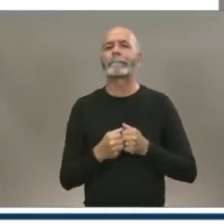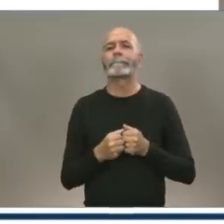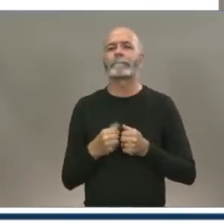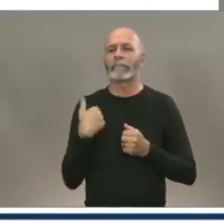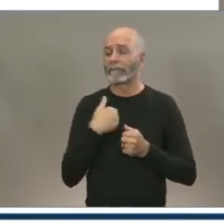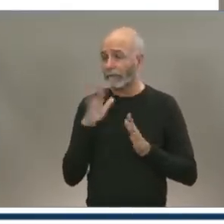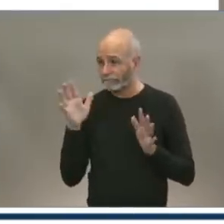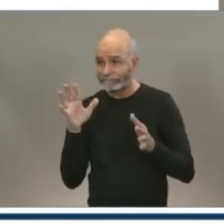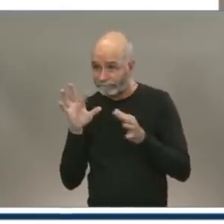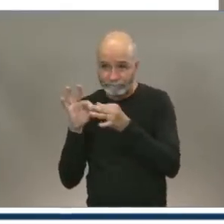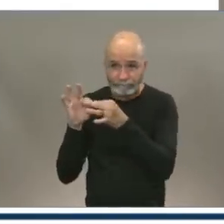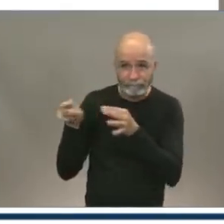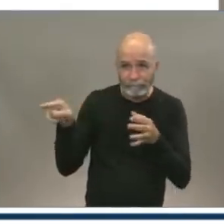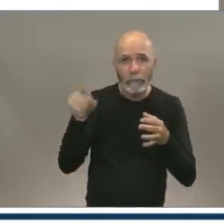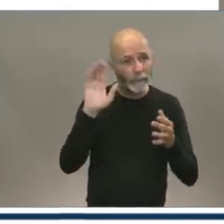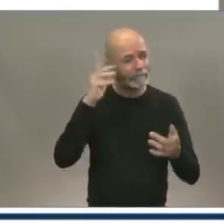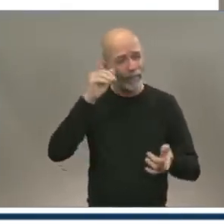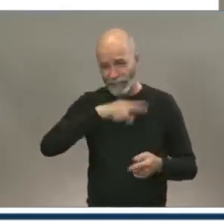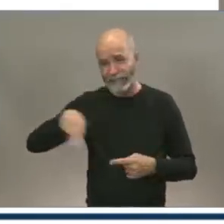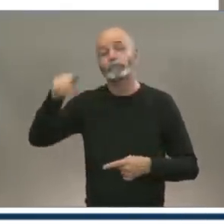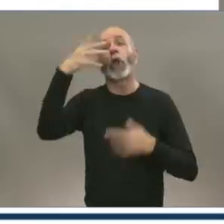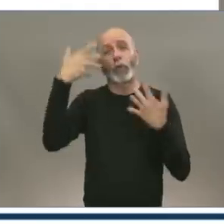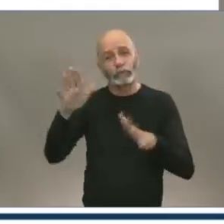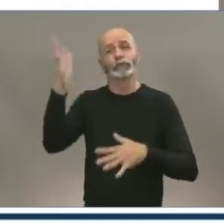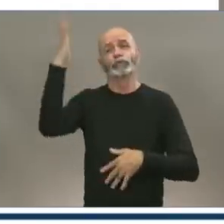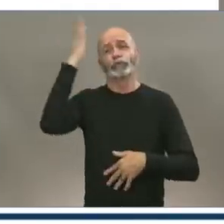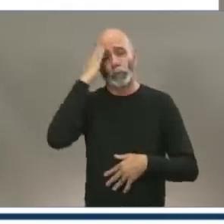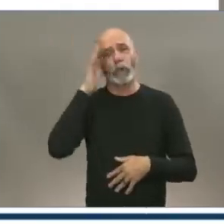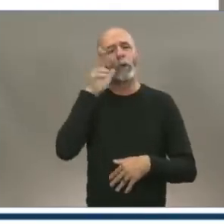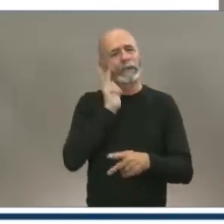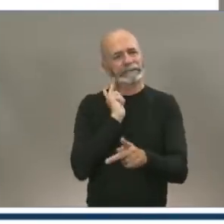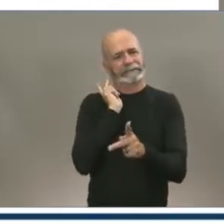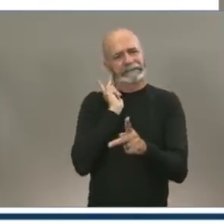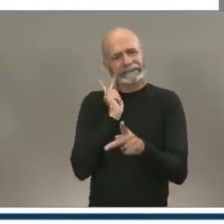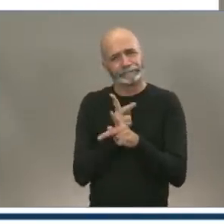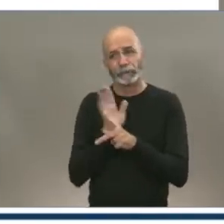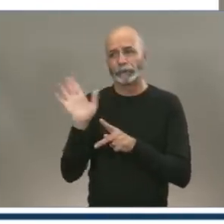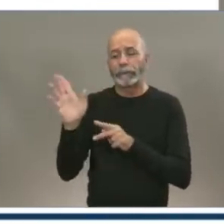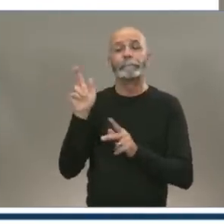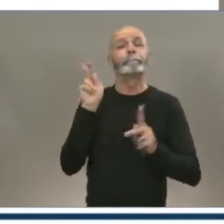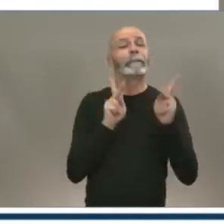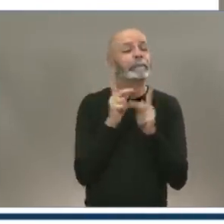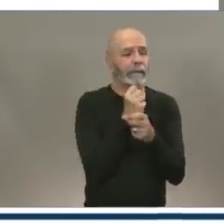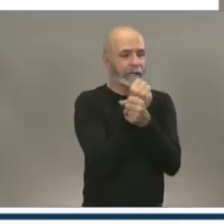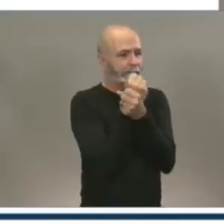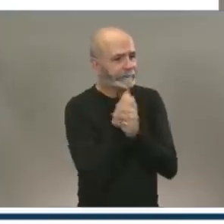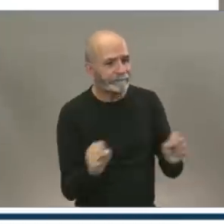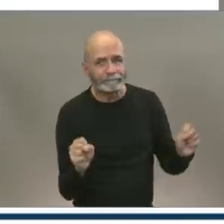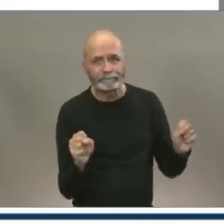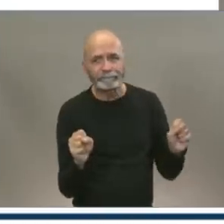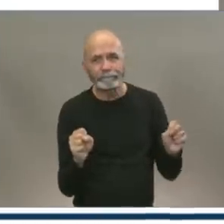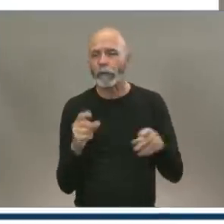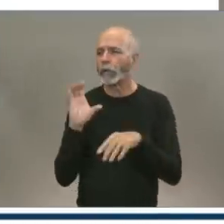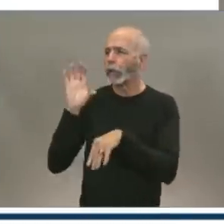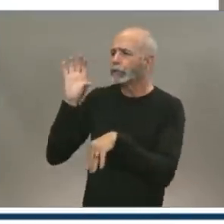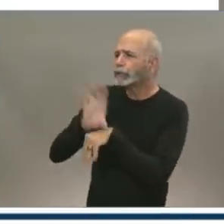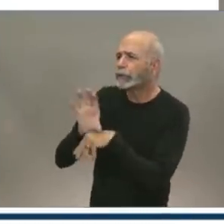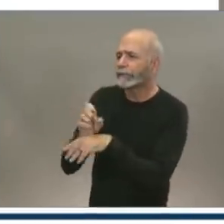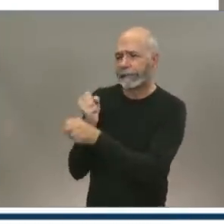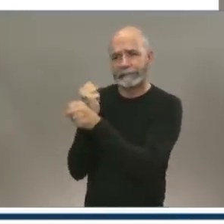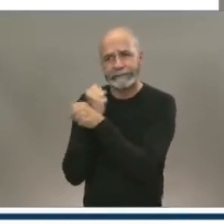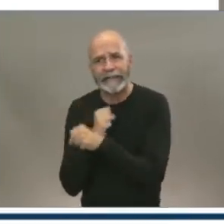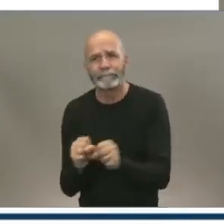well aware, and their focus is like mine, keeping people safe, keeping their congregations, their members safe. I'm going to continue to